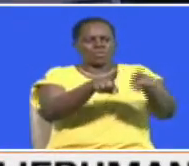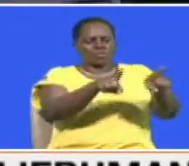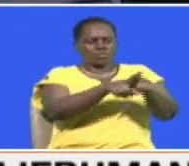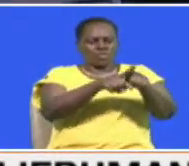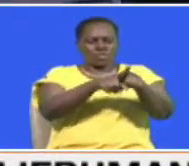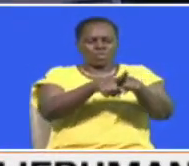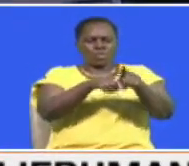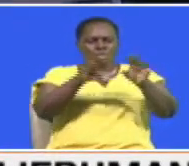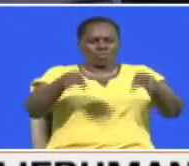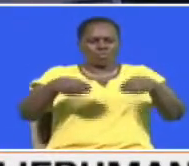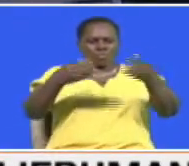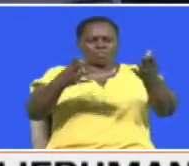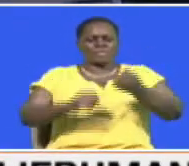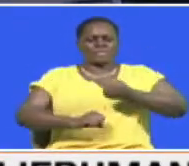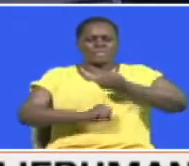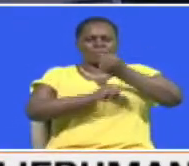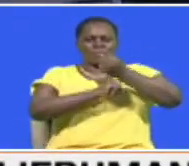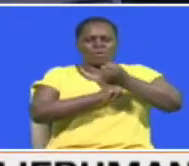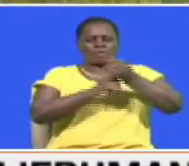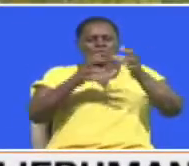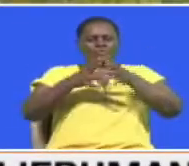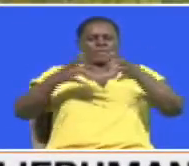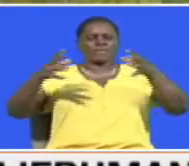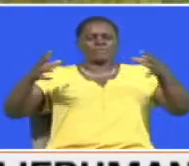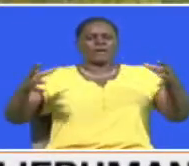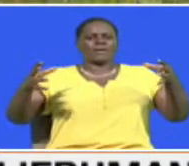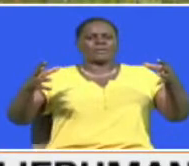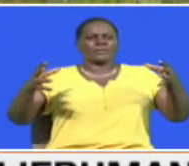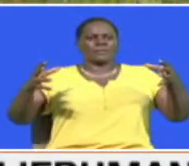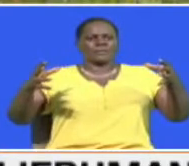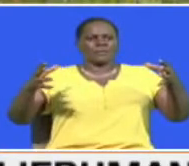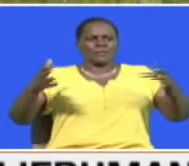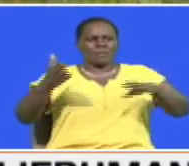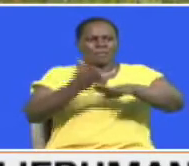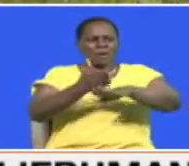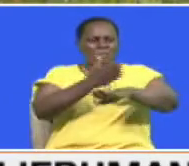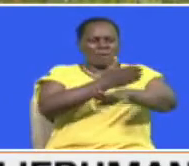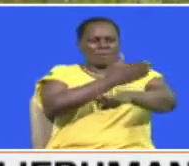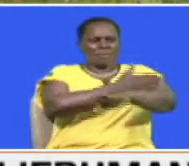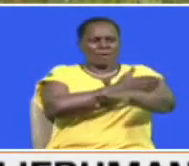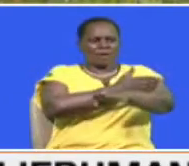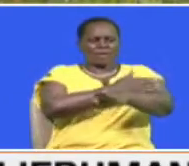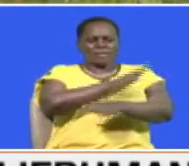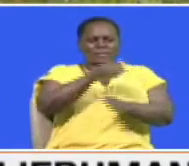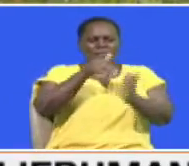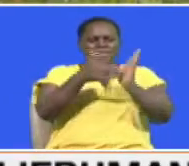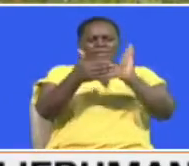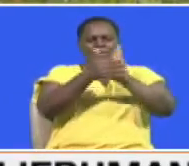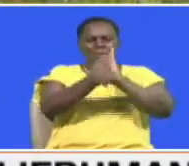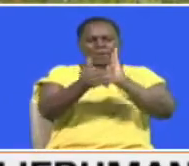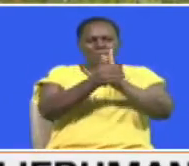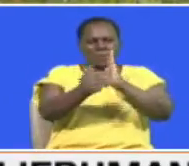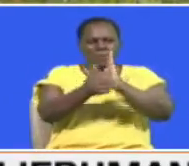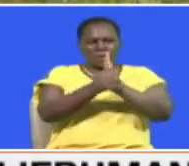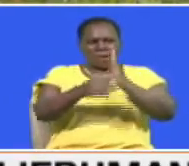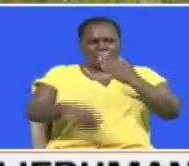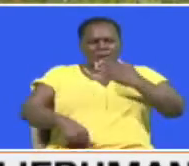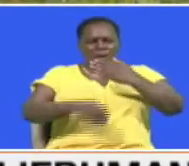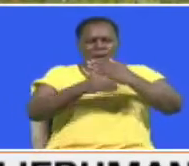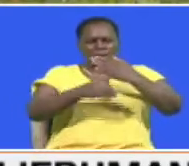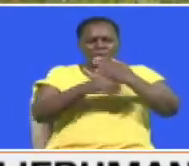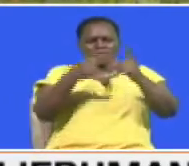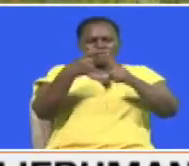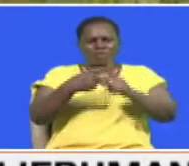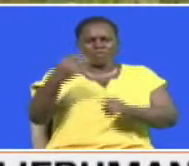offered support to expand and upgrade our centers of excellence by increasing them